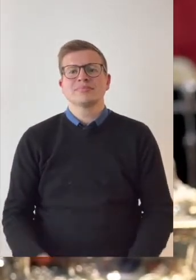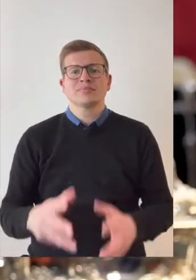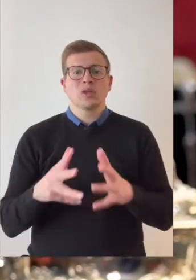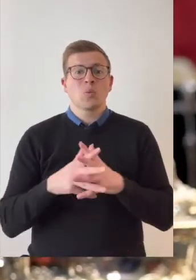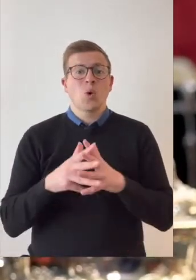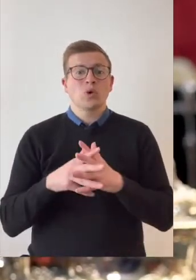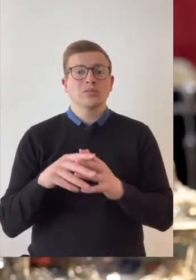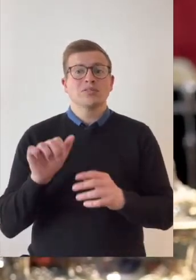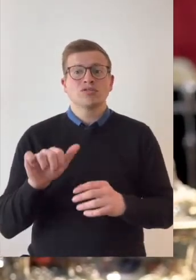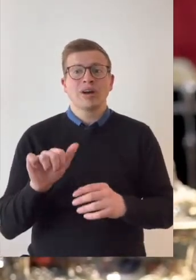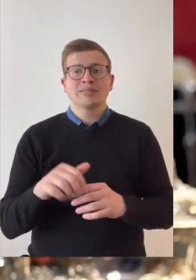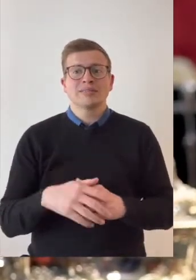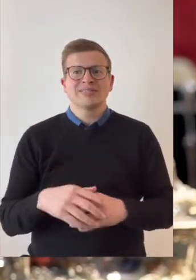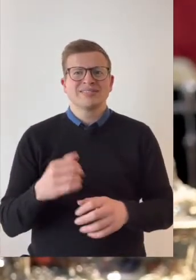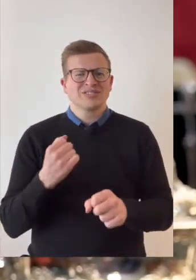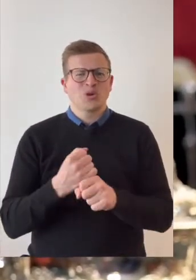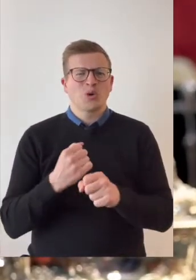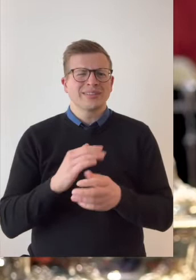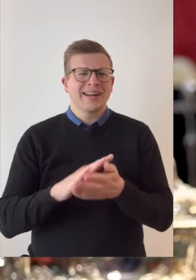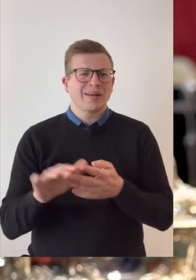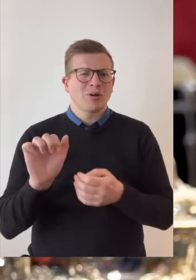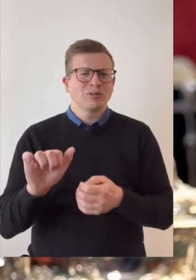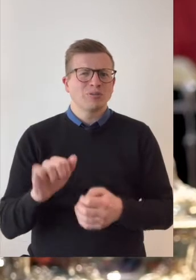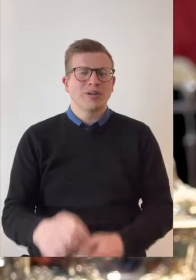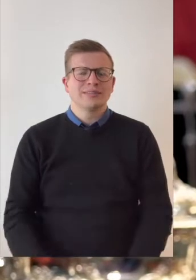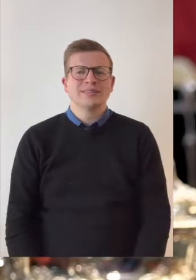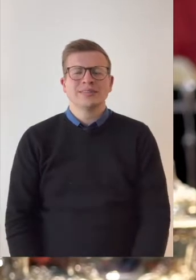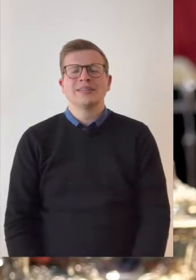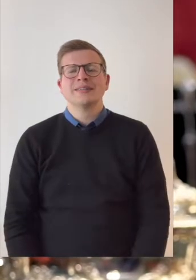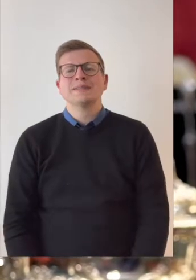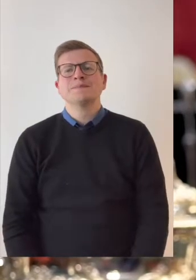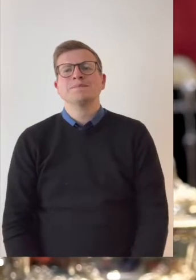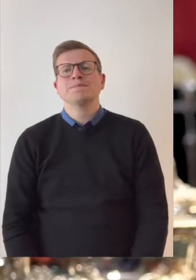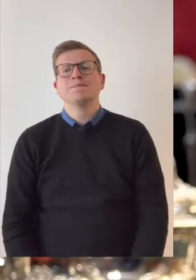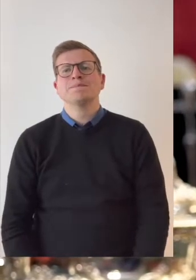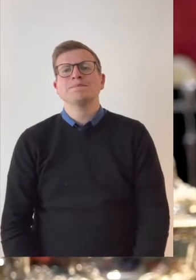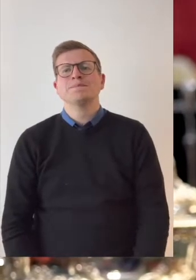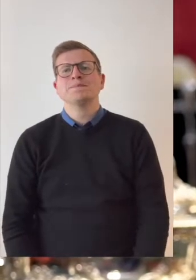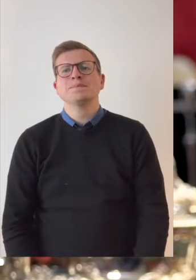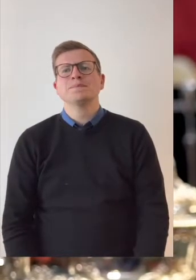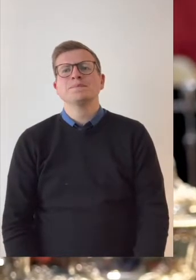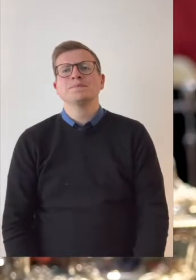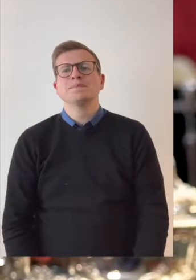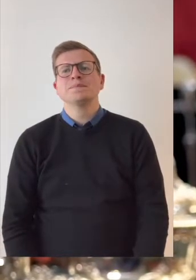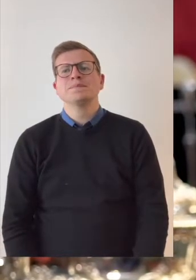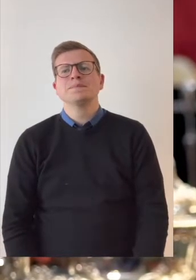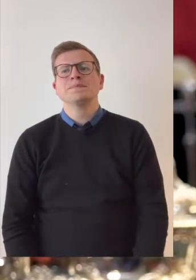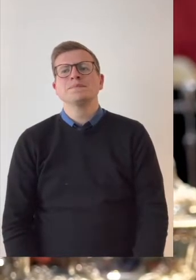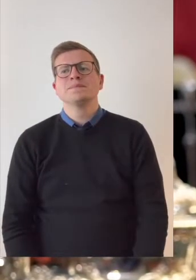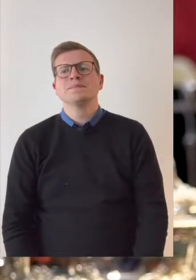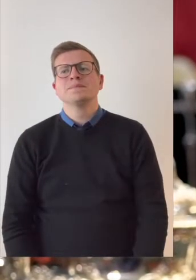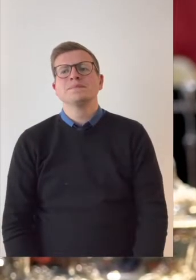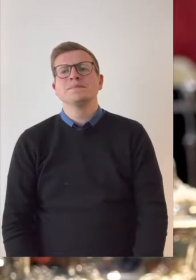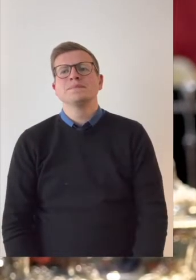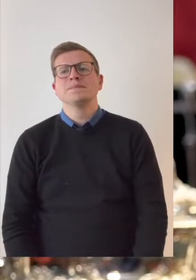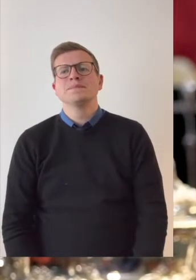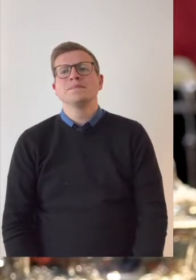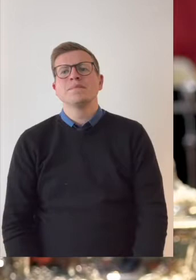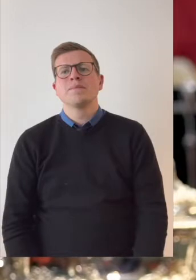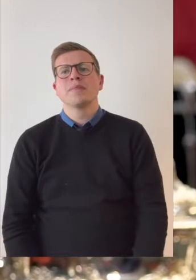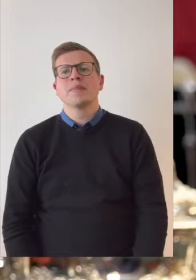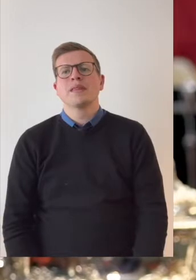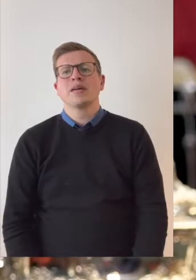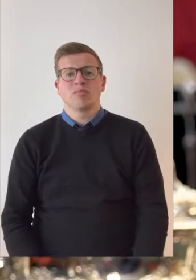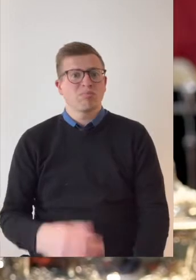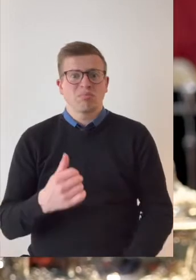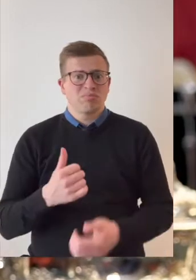right. That's how I knew. Gordon Higginbottom, yeah. He's still alive, he's on Facebook. He always posts videos. Of